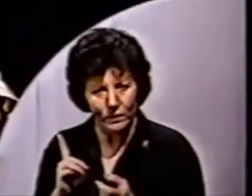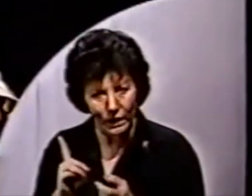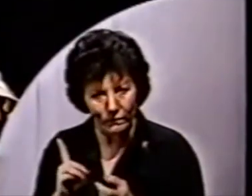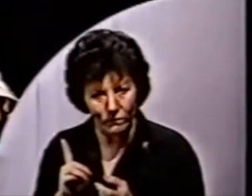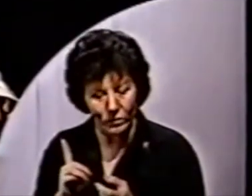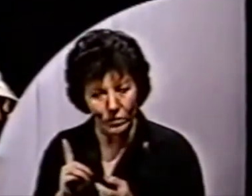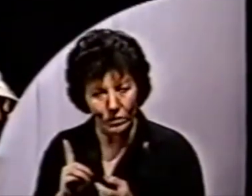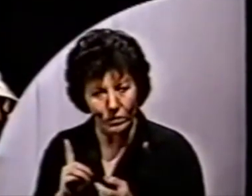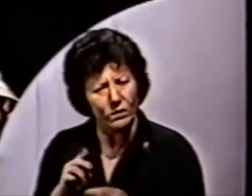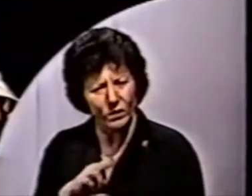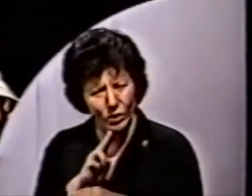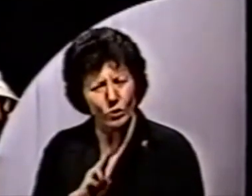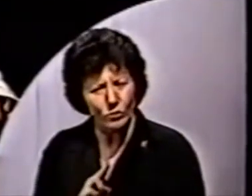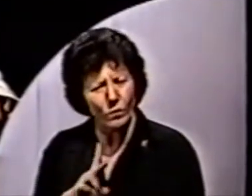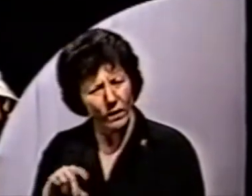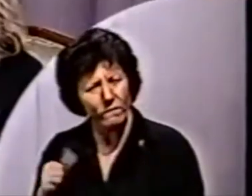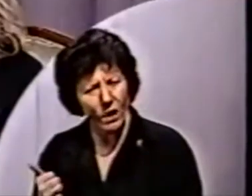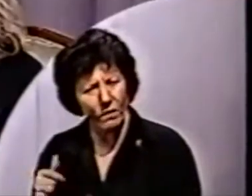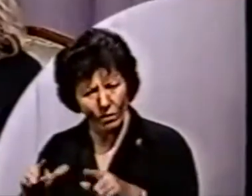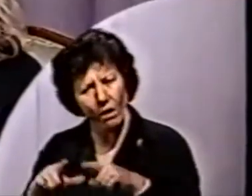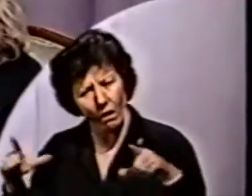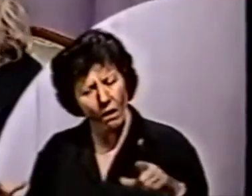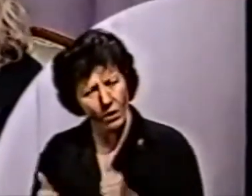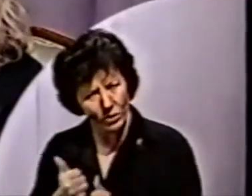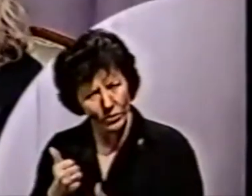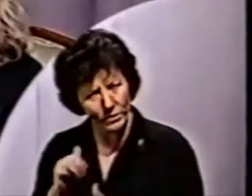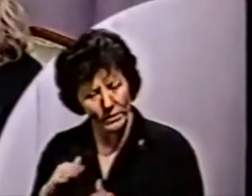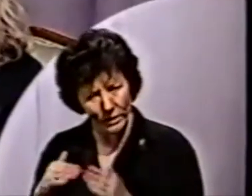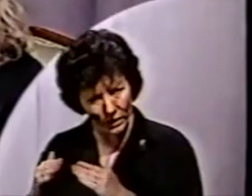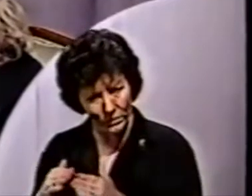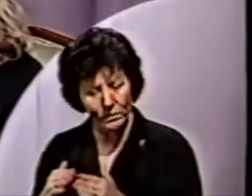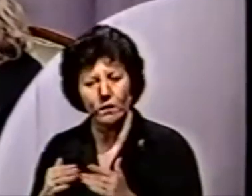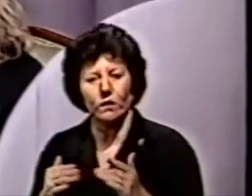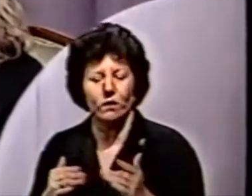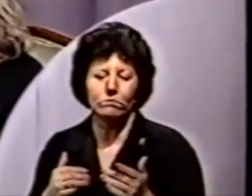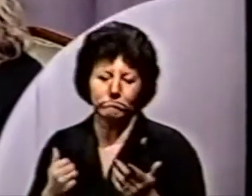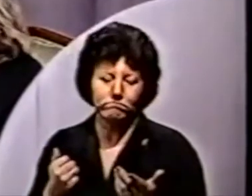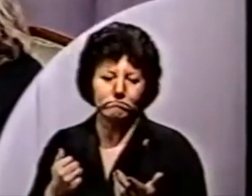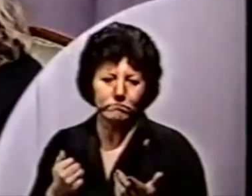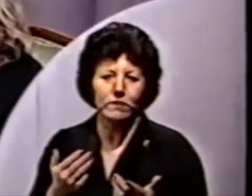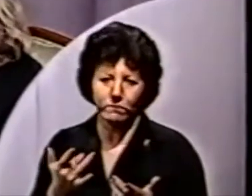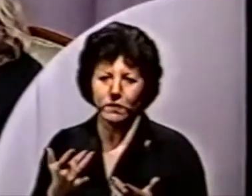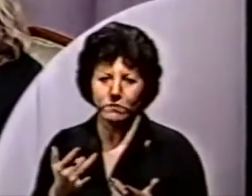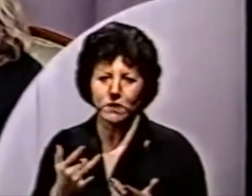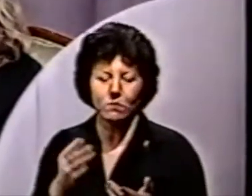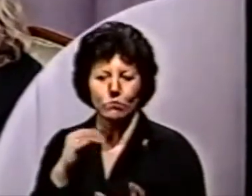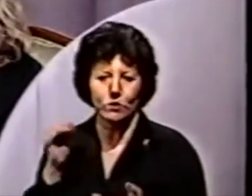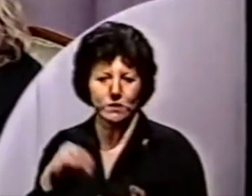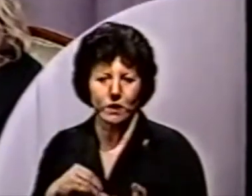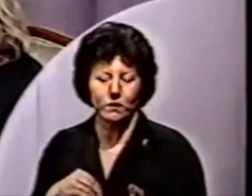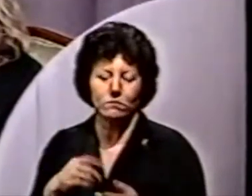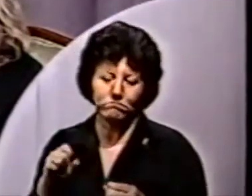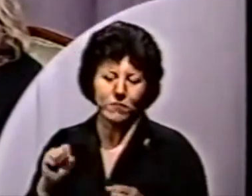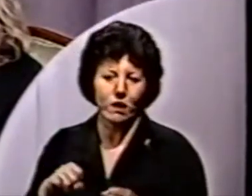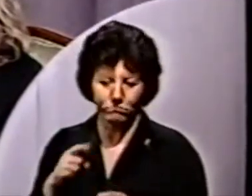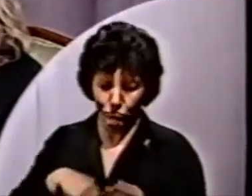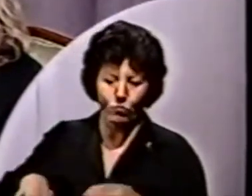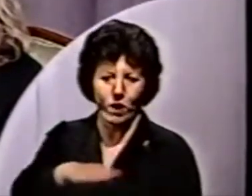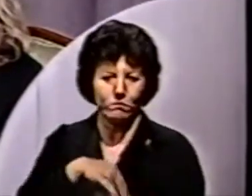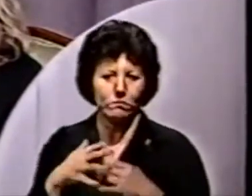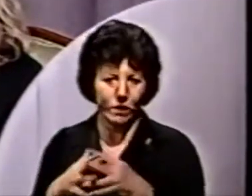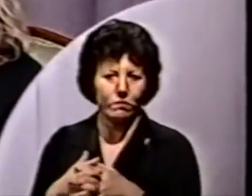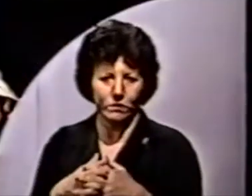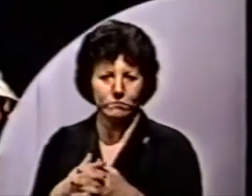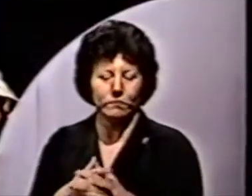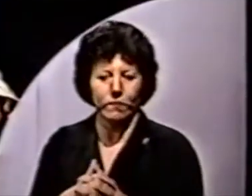of other large U.S. cities? It is. That 13% figure is pretty consistent throughout the United States. Mm-hmm. I